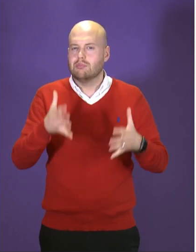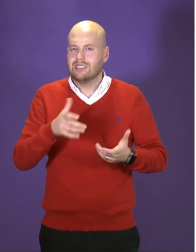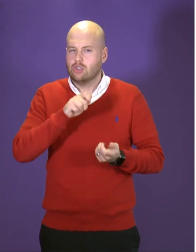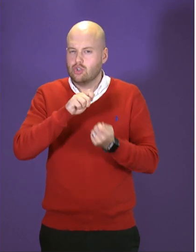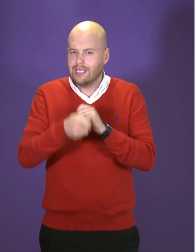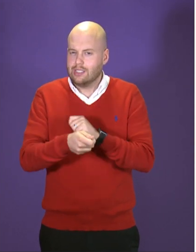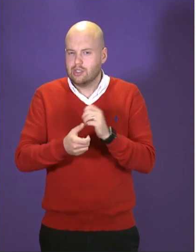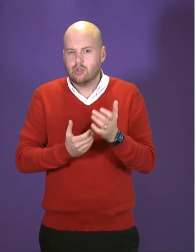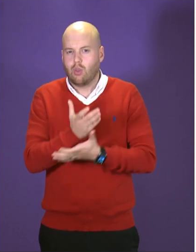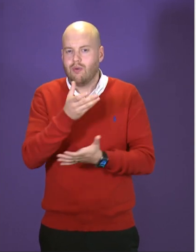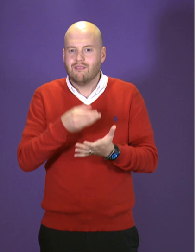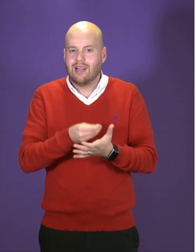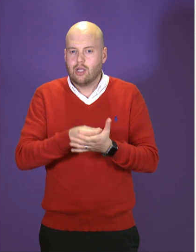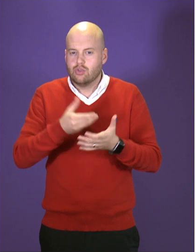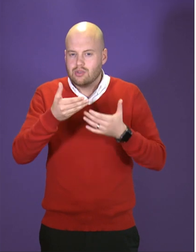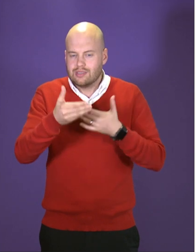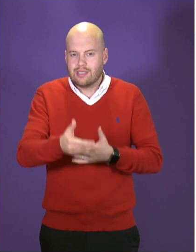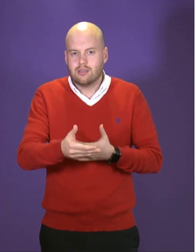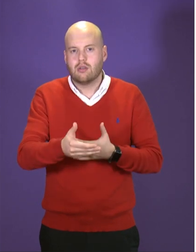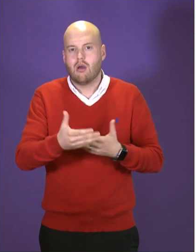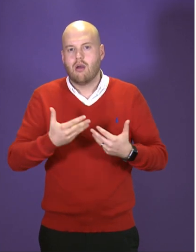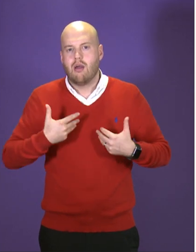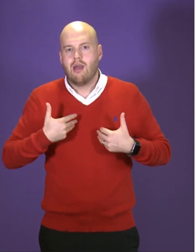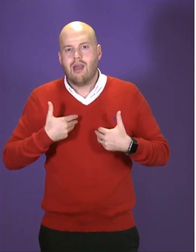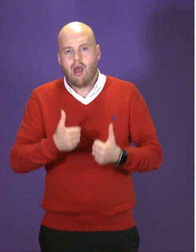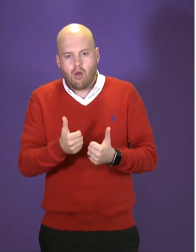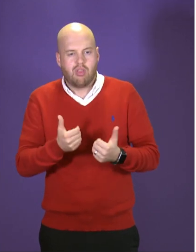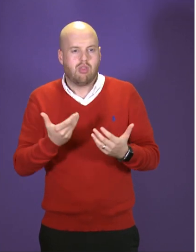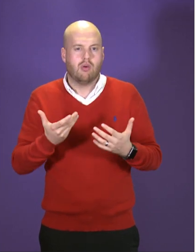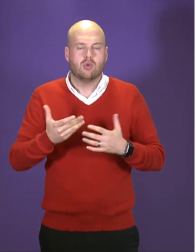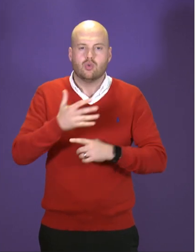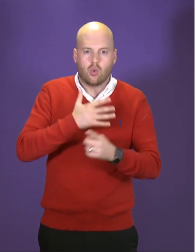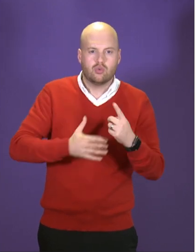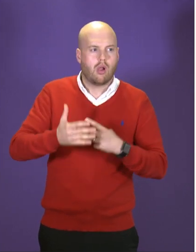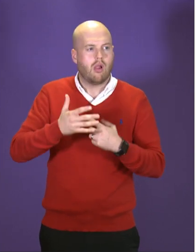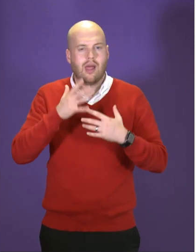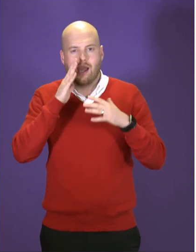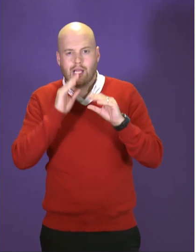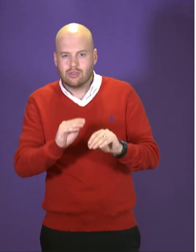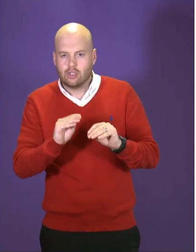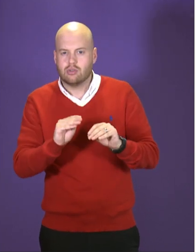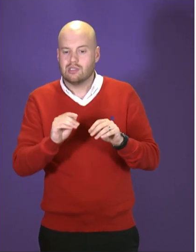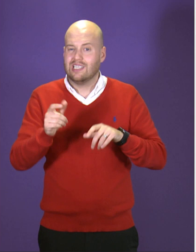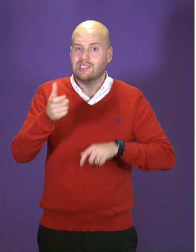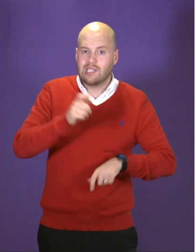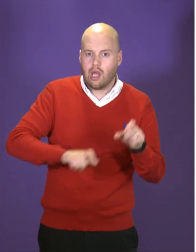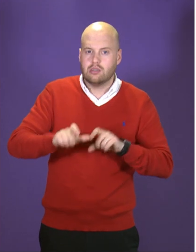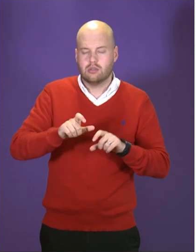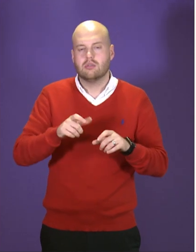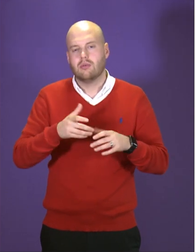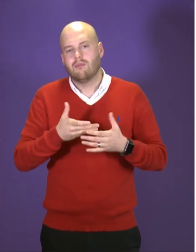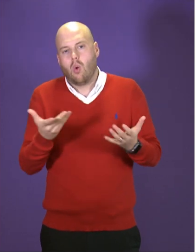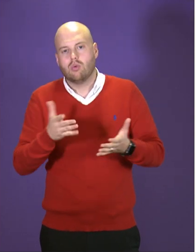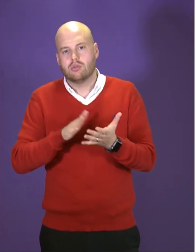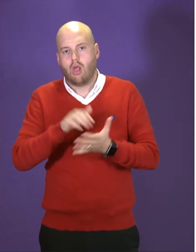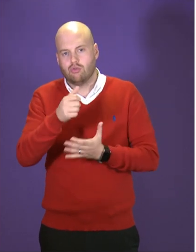financial sector, healthcare, social care, education and science, and then, of course, cultural policy. And everything